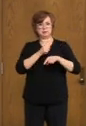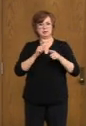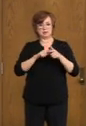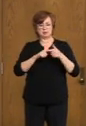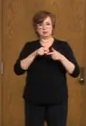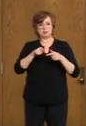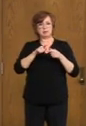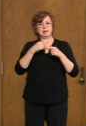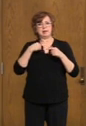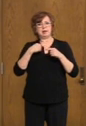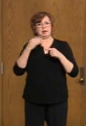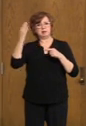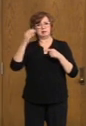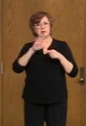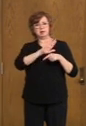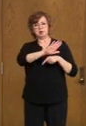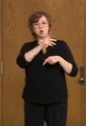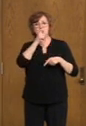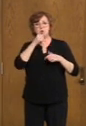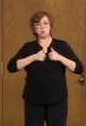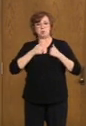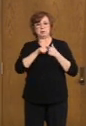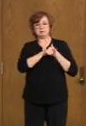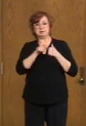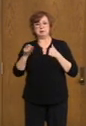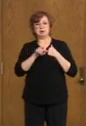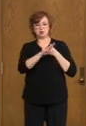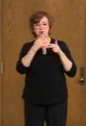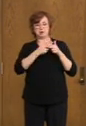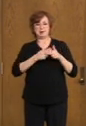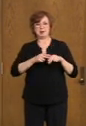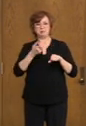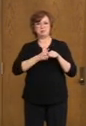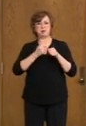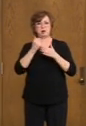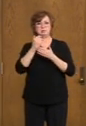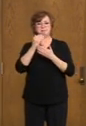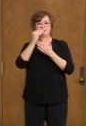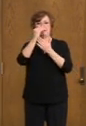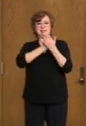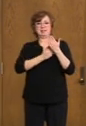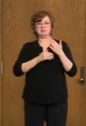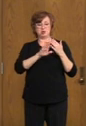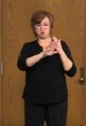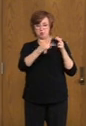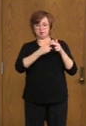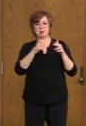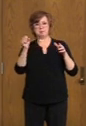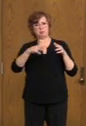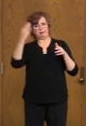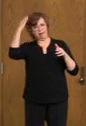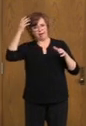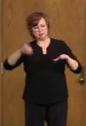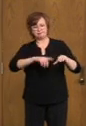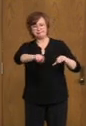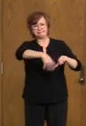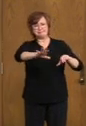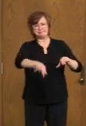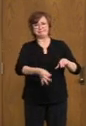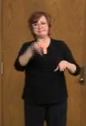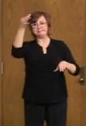hat to decide which residents received the vaccine. Why was there not a better plan in place to lay out who was going to